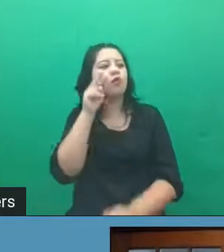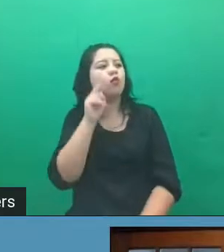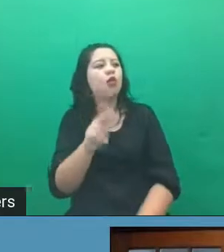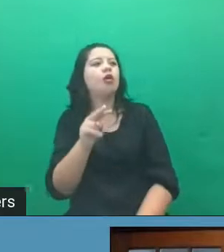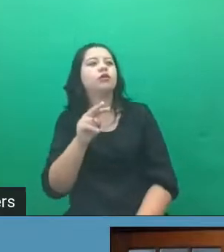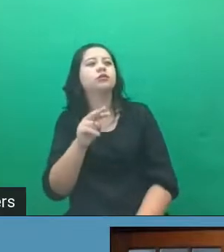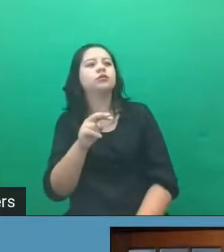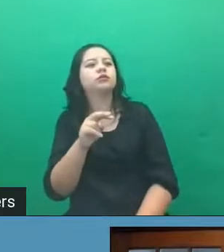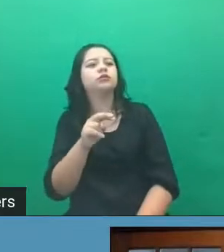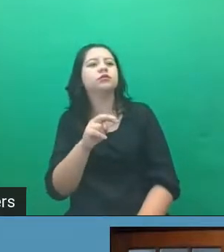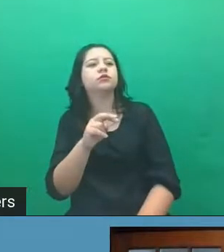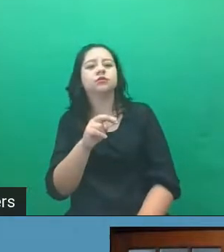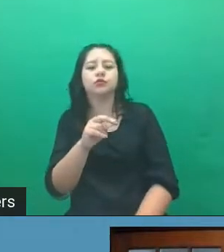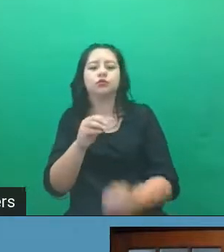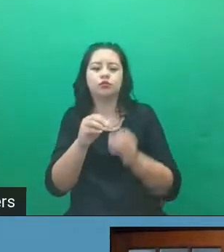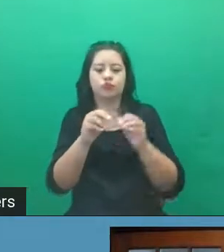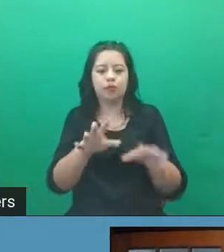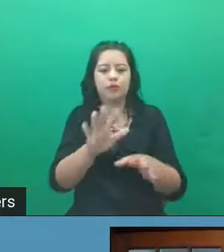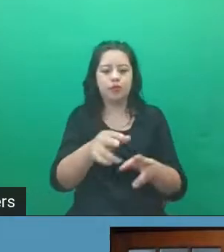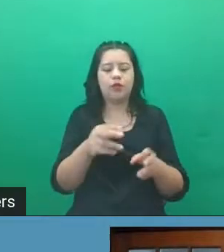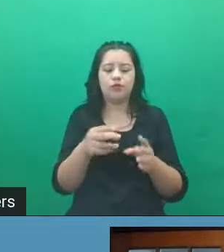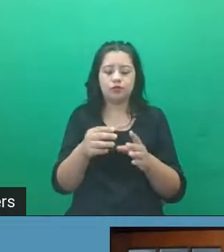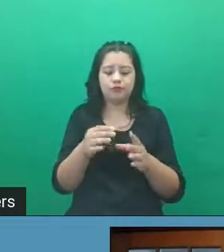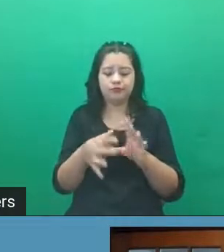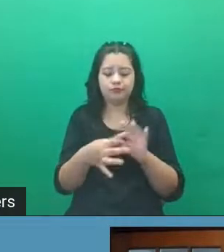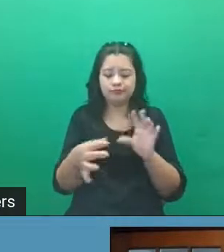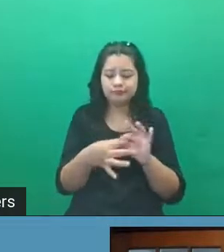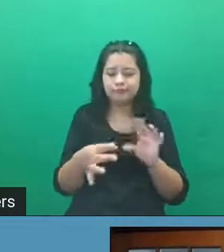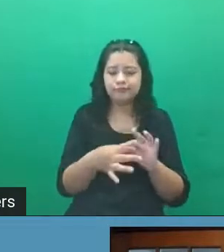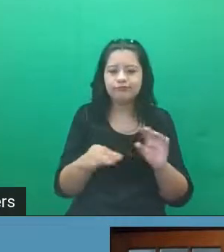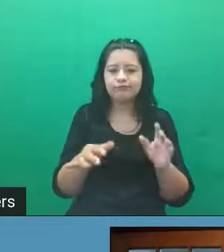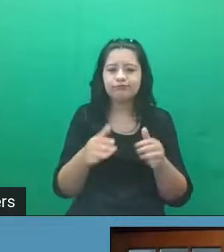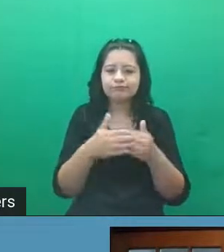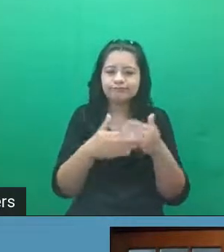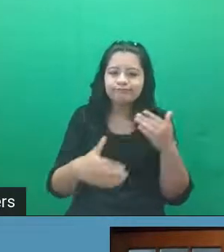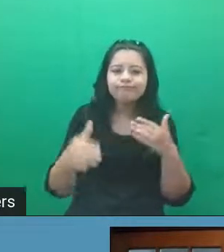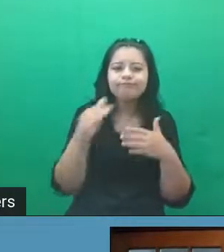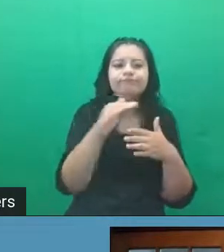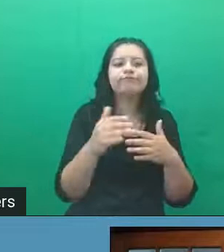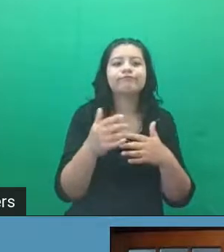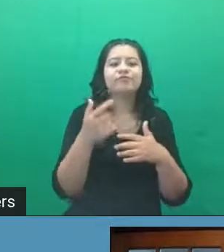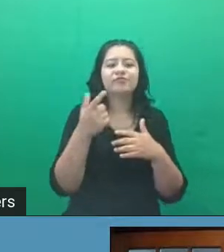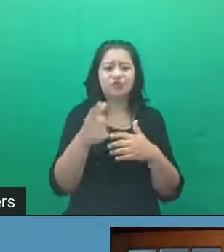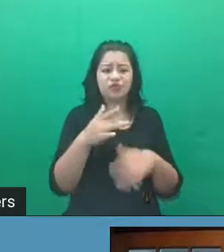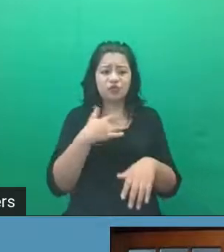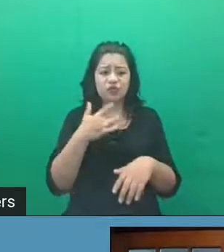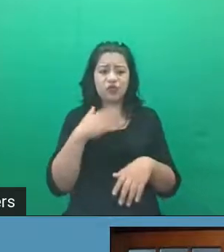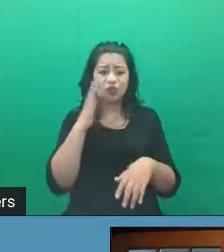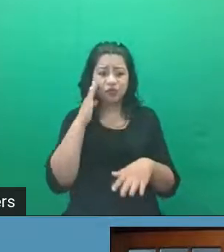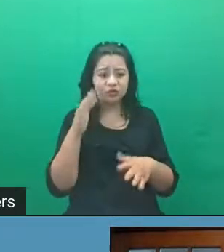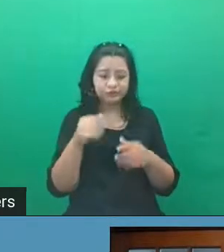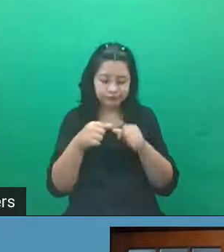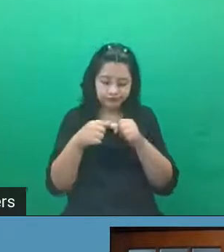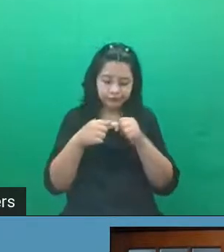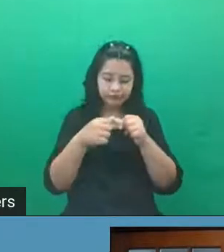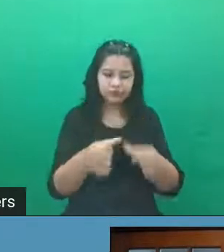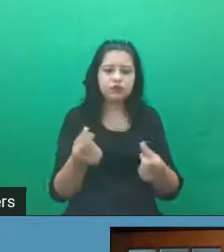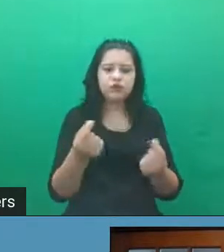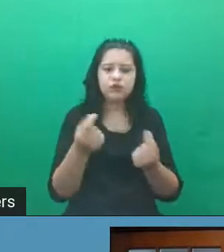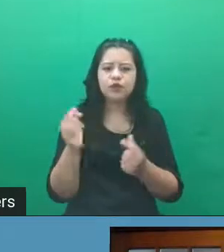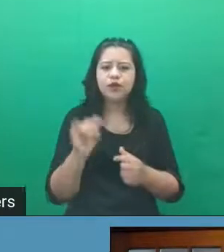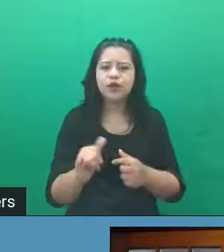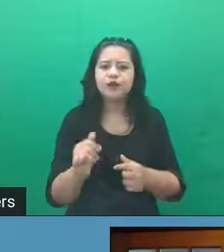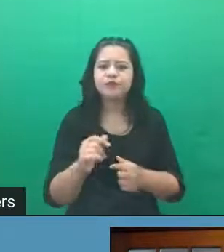things and then drop their comments in as we move forward? Is that sort of a typical practice, or are there other options?